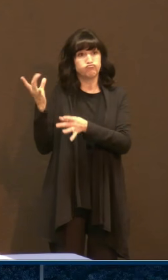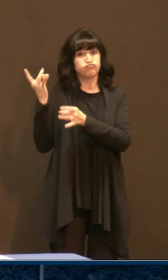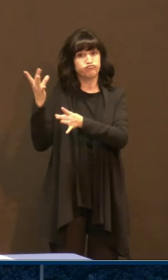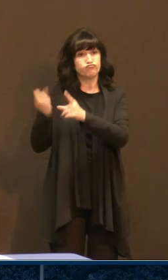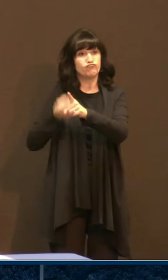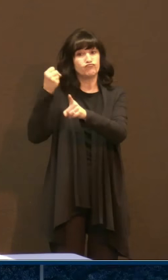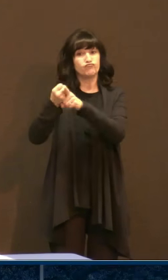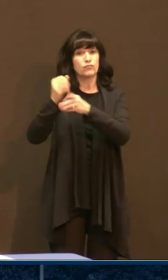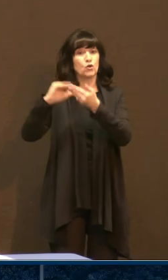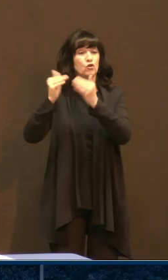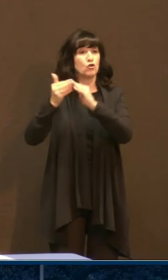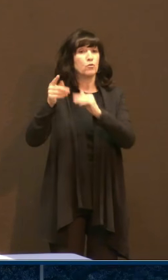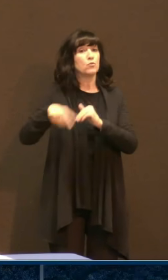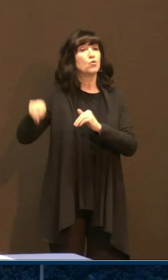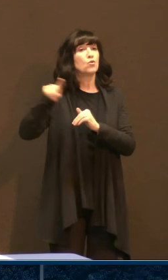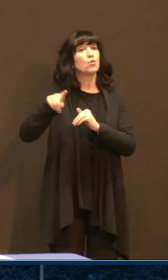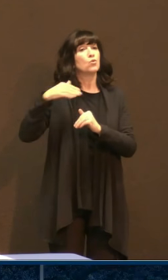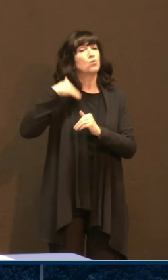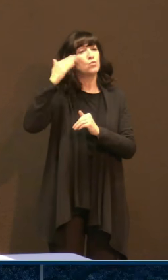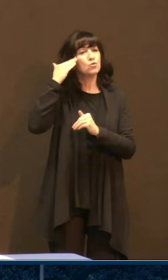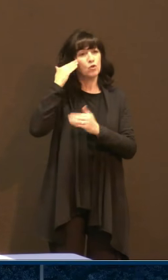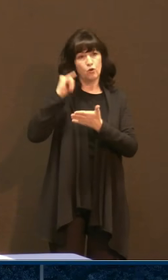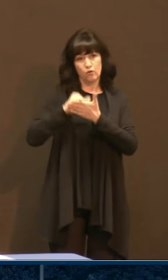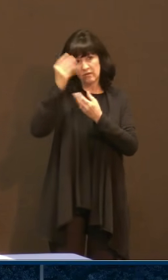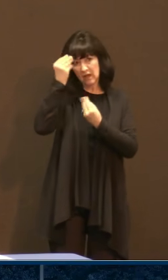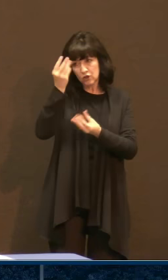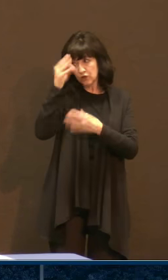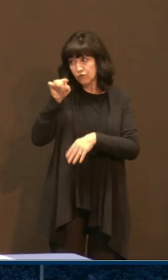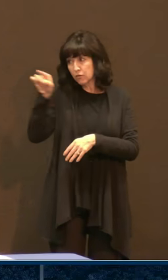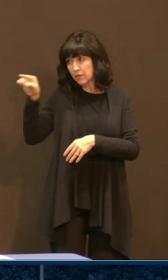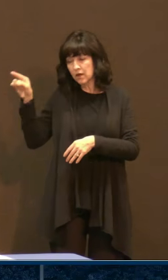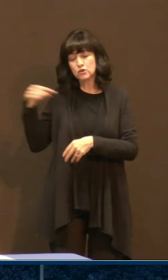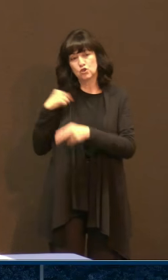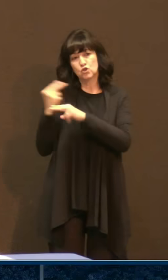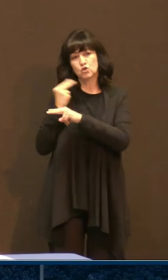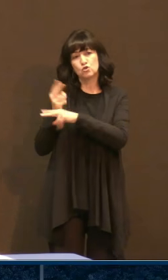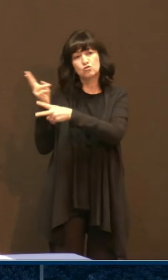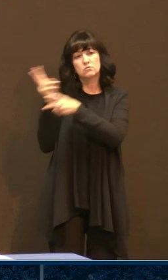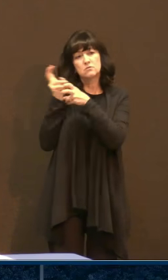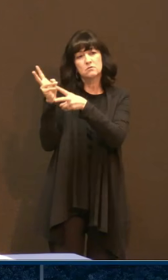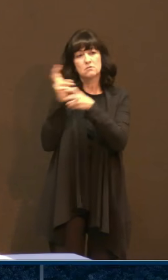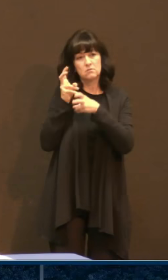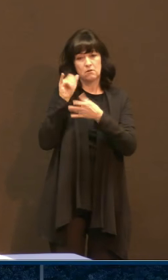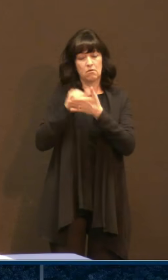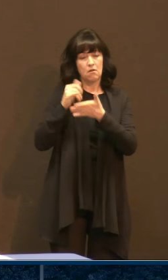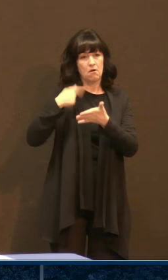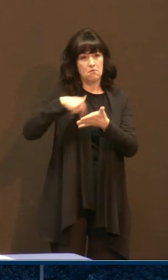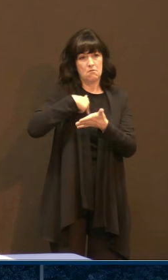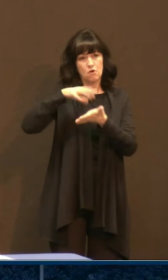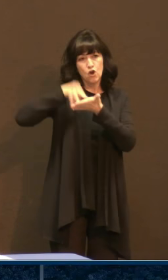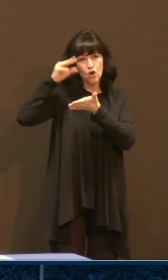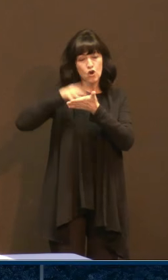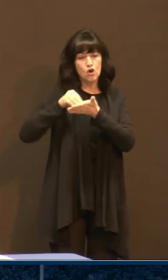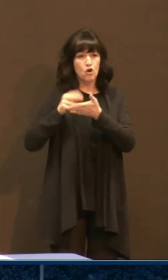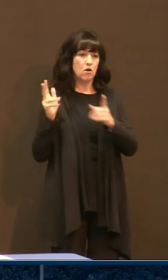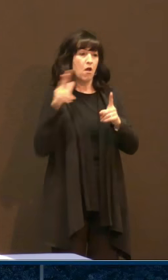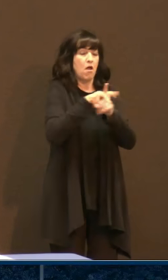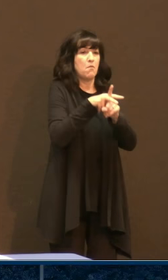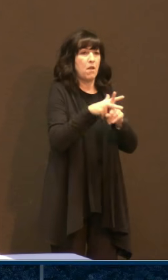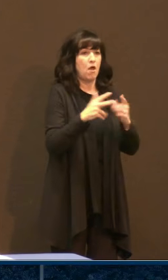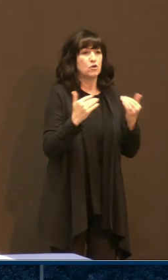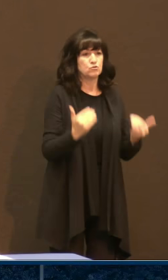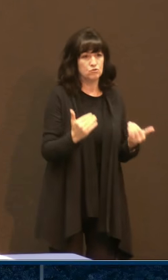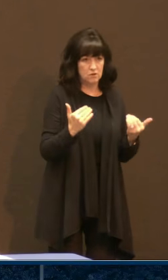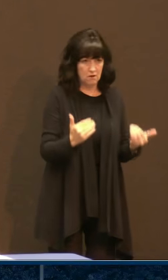lot of times the municipalities respond as quickly as possible to regain some of their expenses associated with that. So